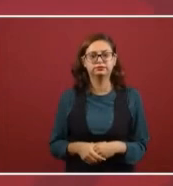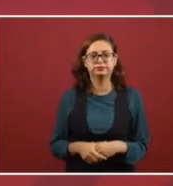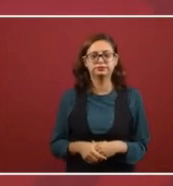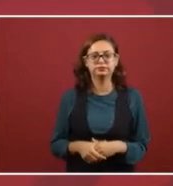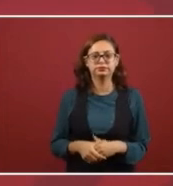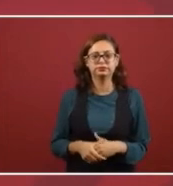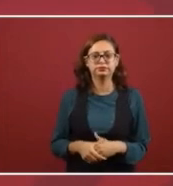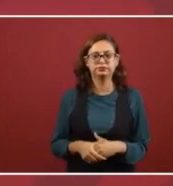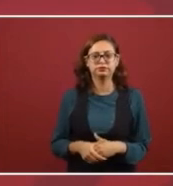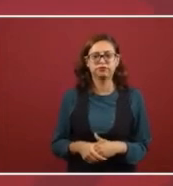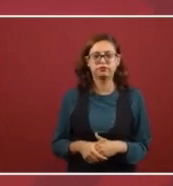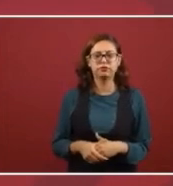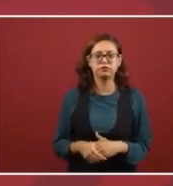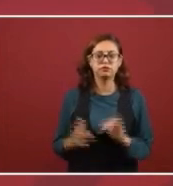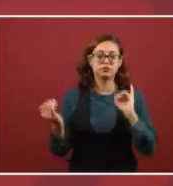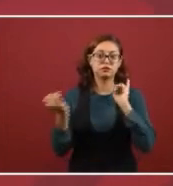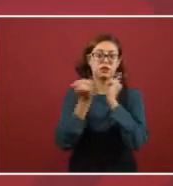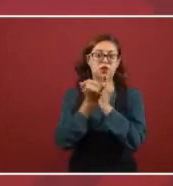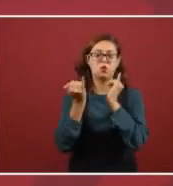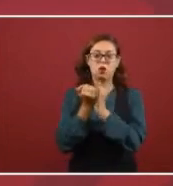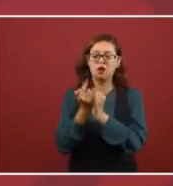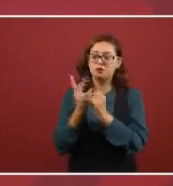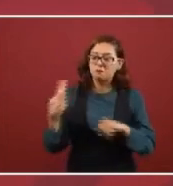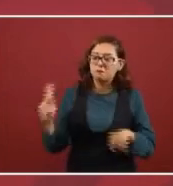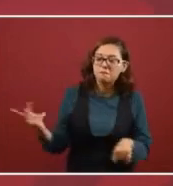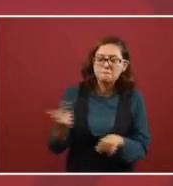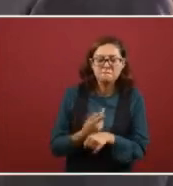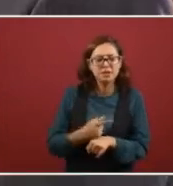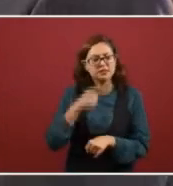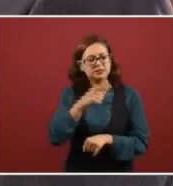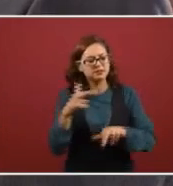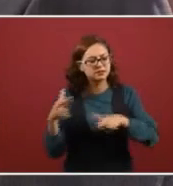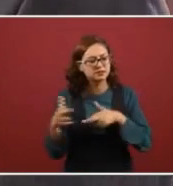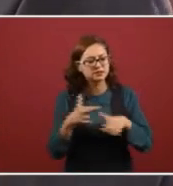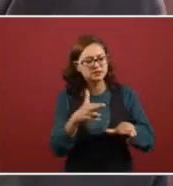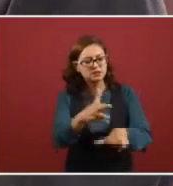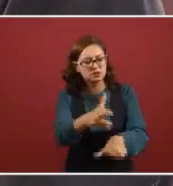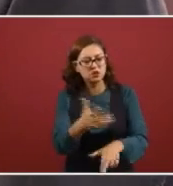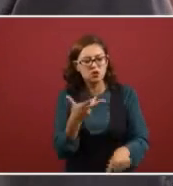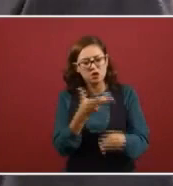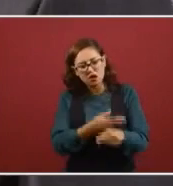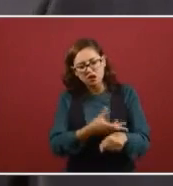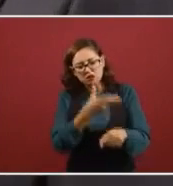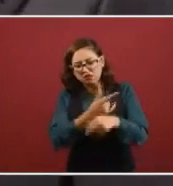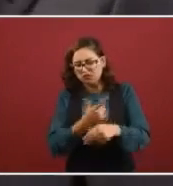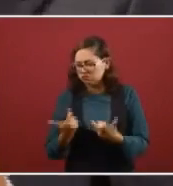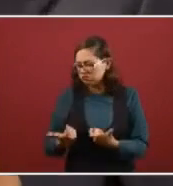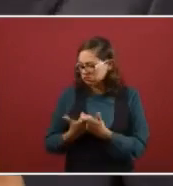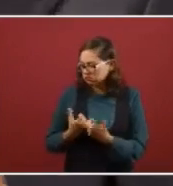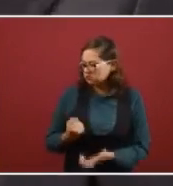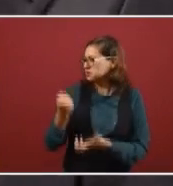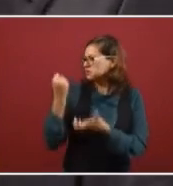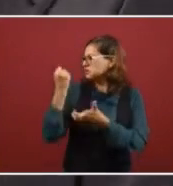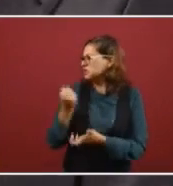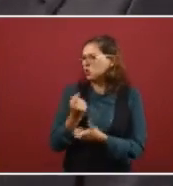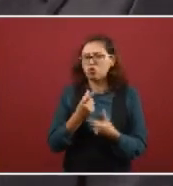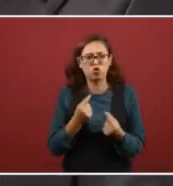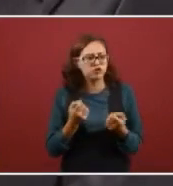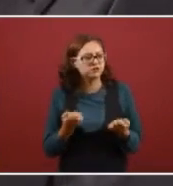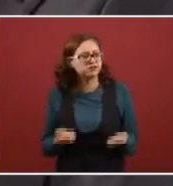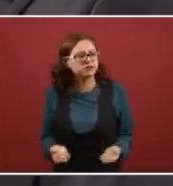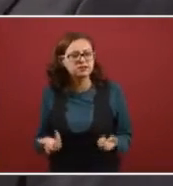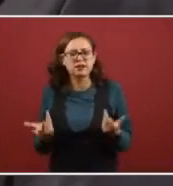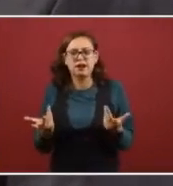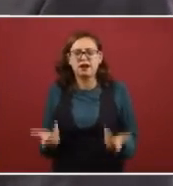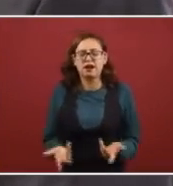to see what happened with the video commission in Sonora, but overall to see what